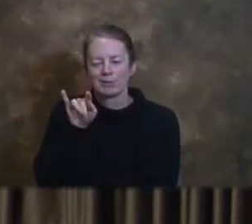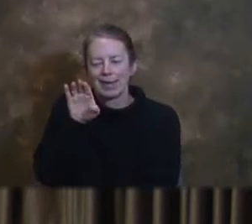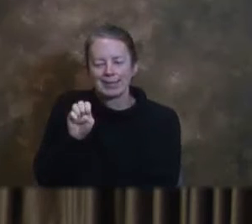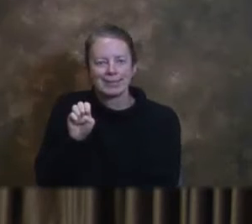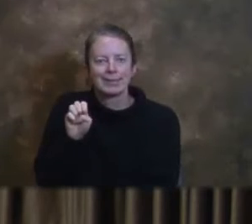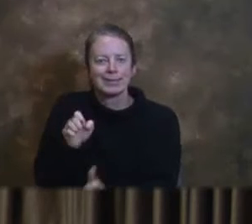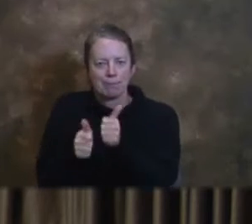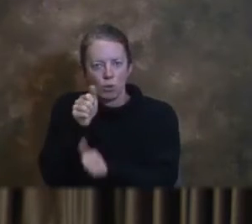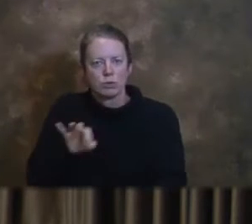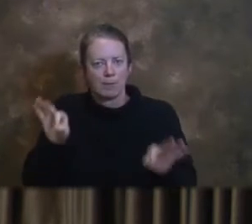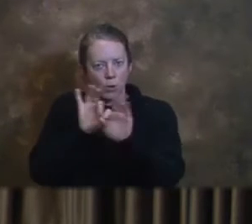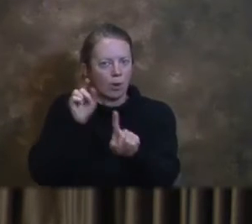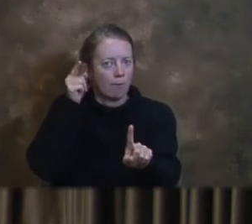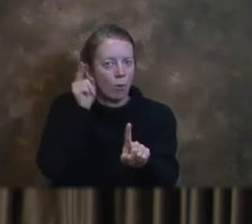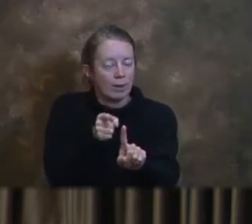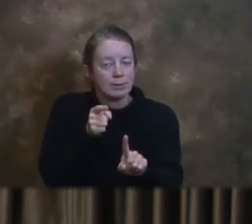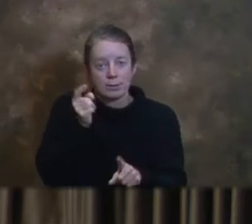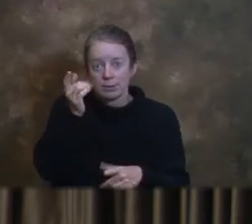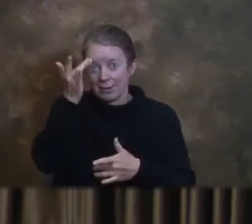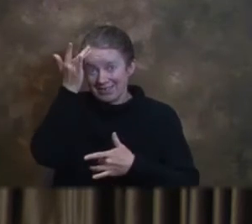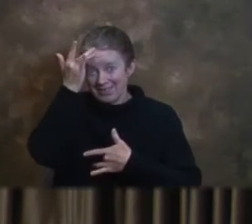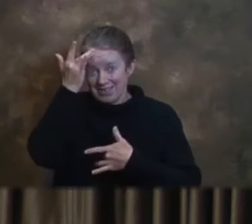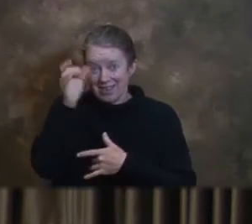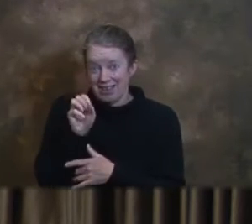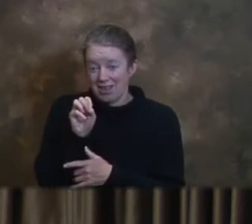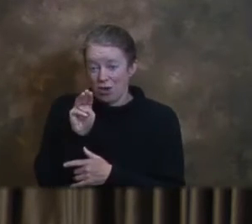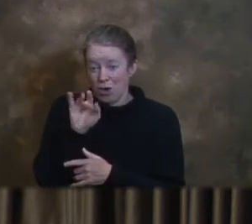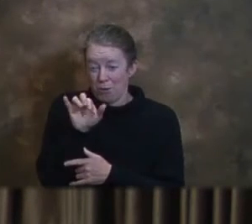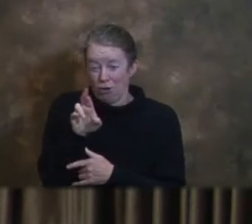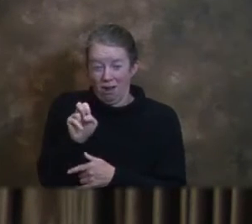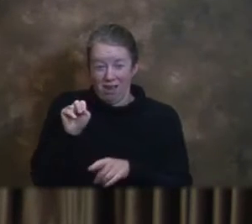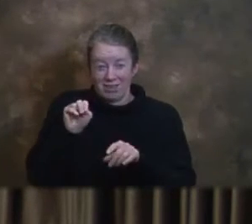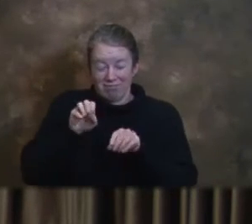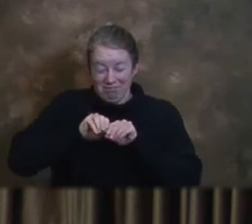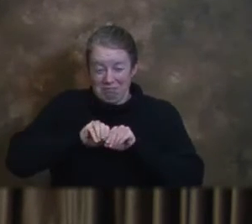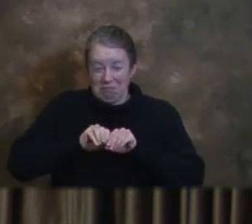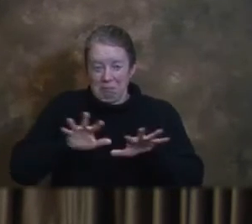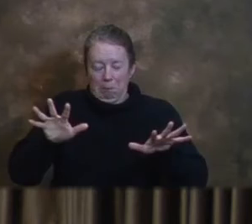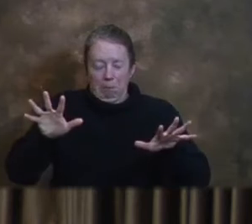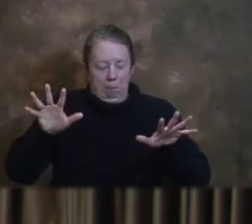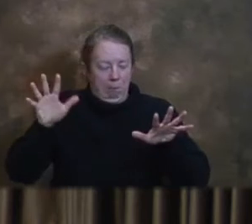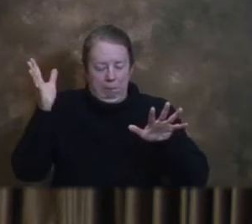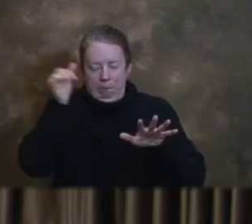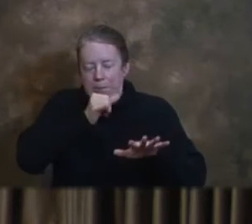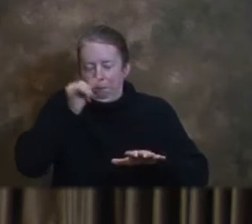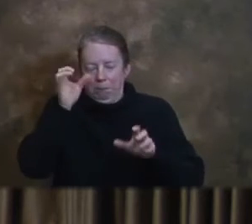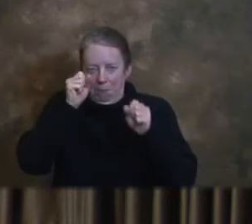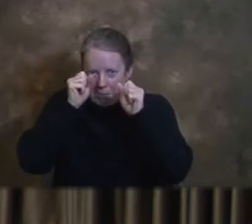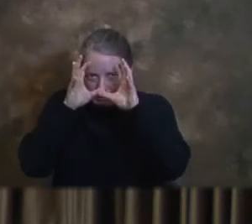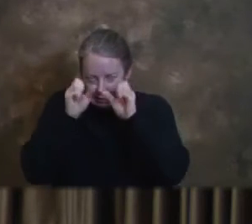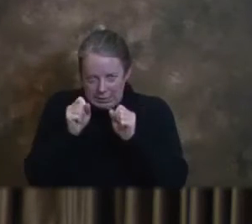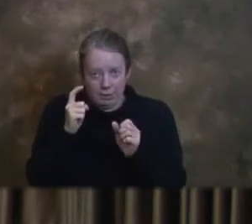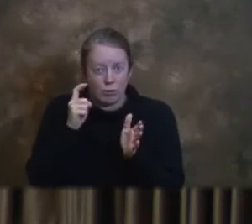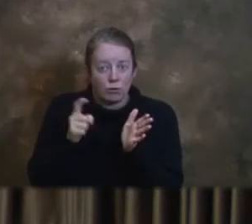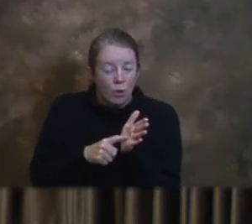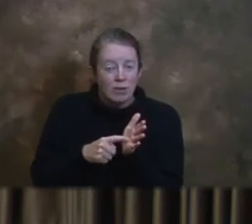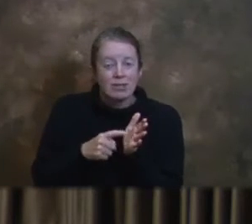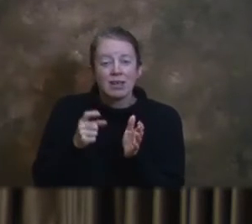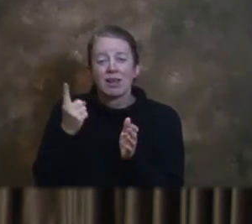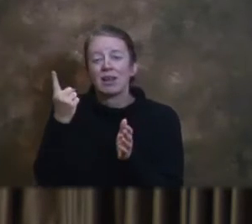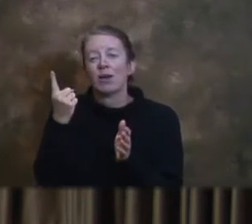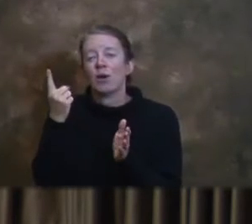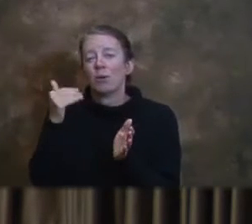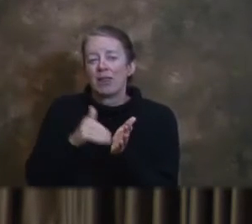major point is the transmissibility of Omicron is really unbelievable. If you notice, we had about 11,000 cases per day on